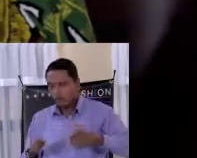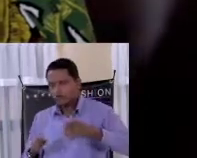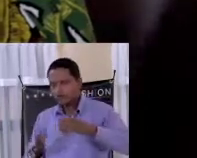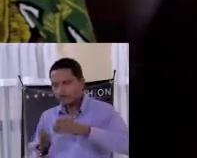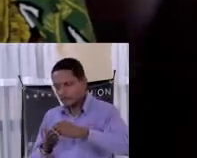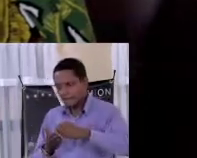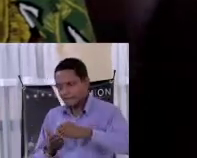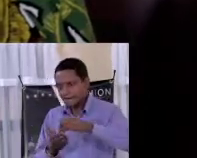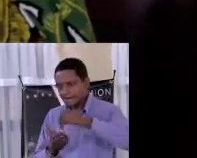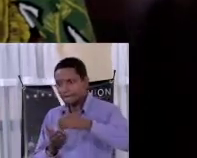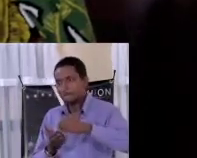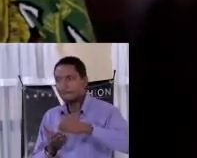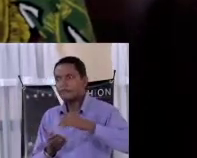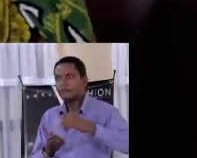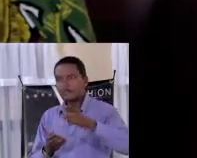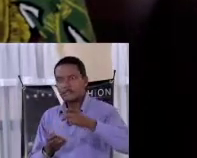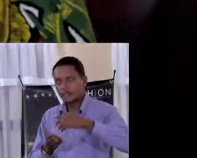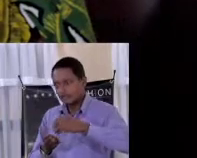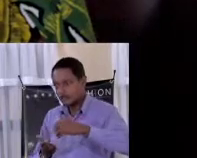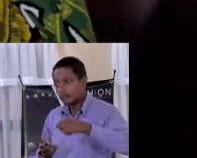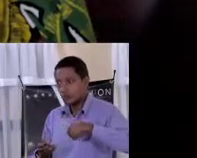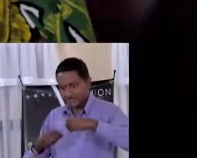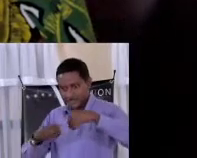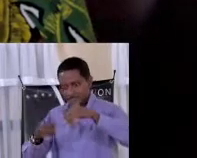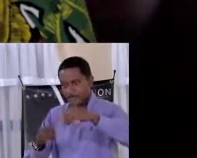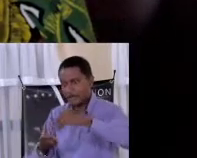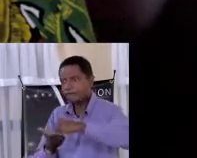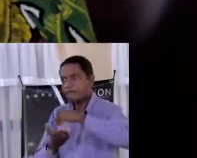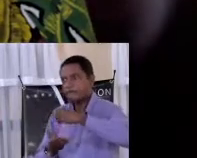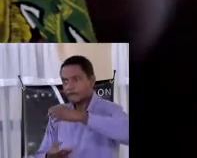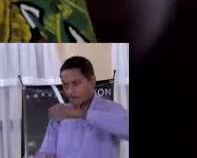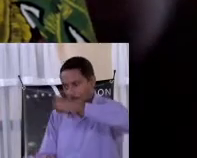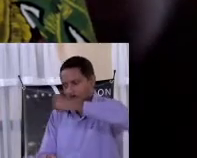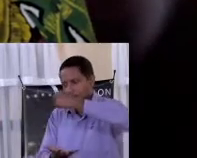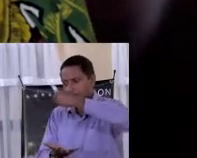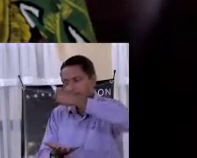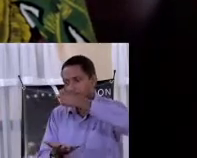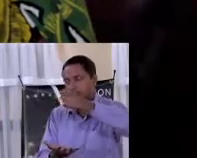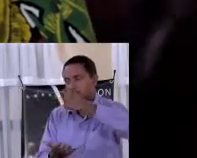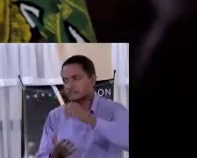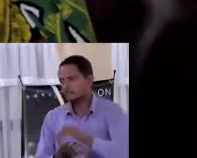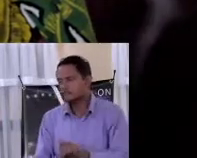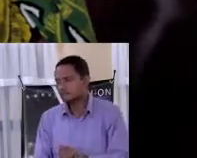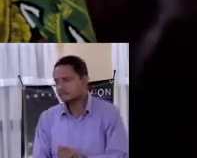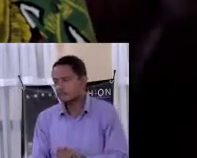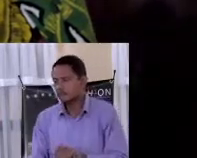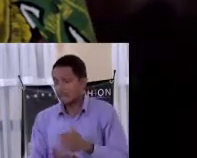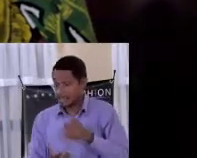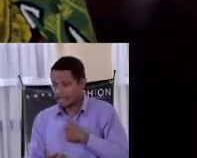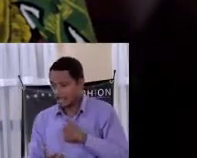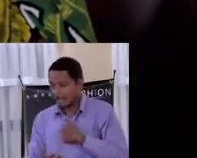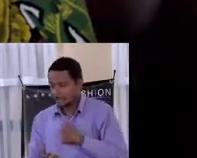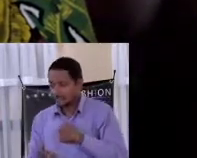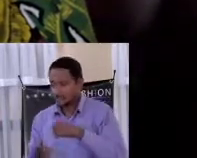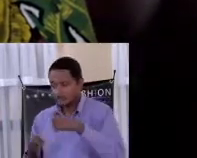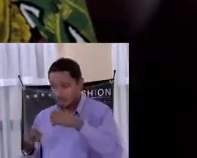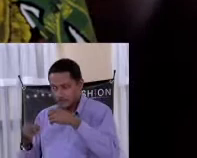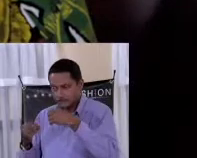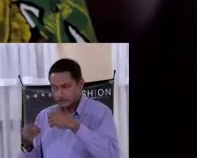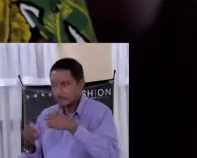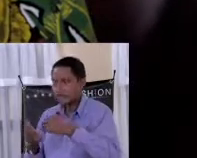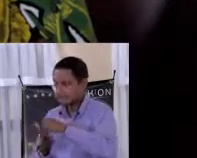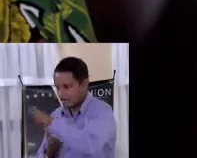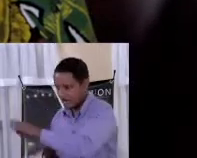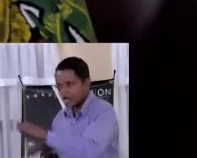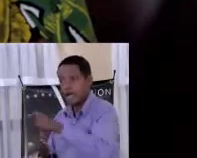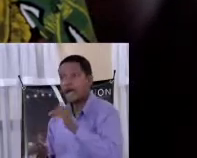because of it. They want something to go with it. I have been a buyer as well as I've sold to buyers. So I know when I